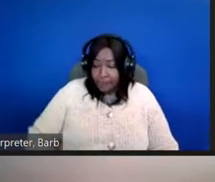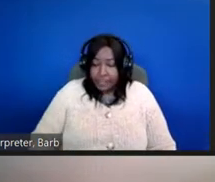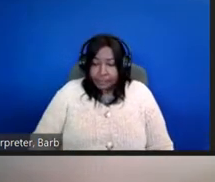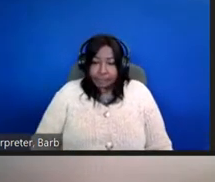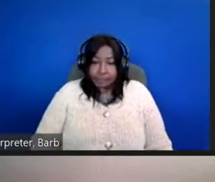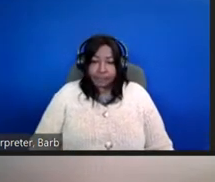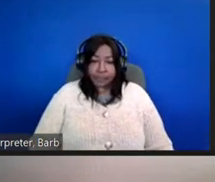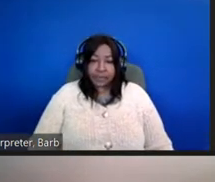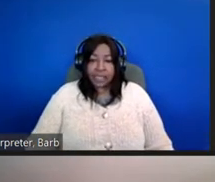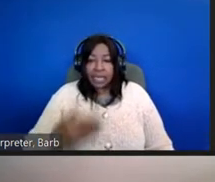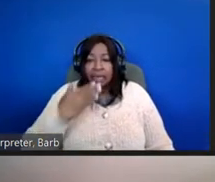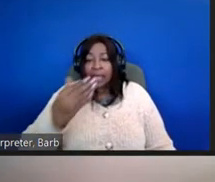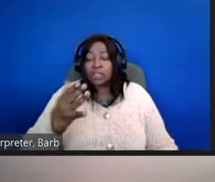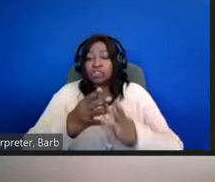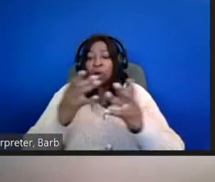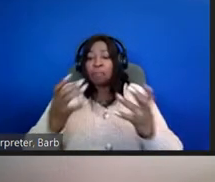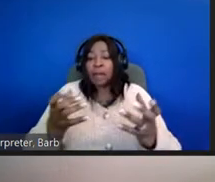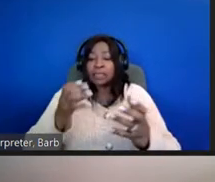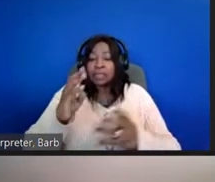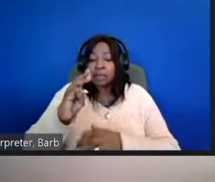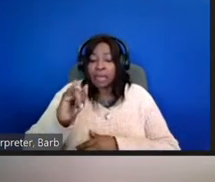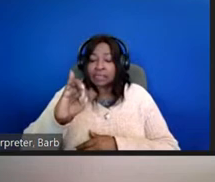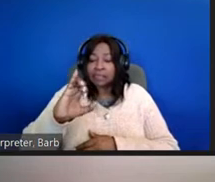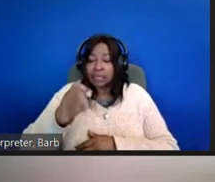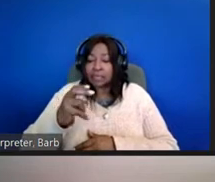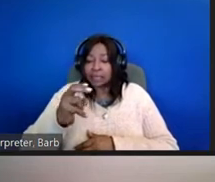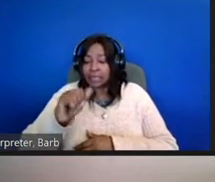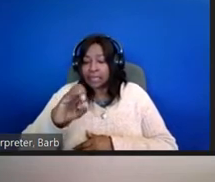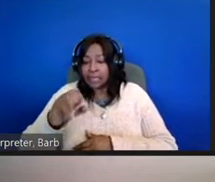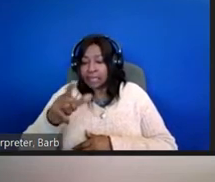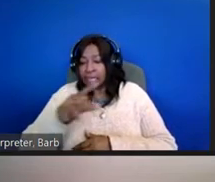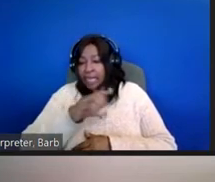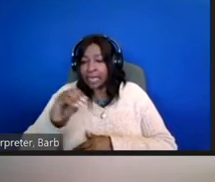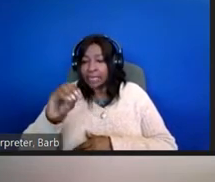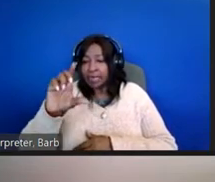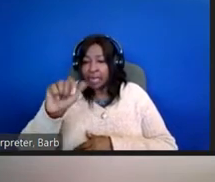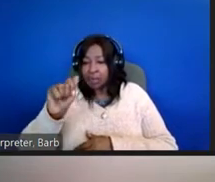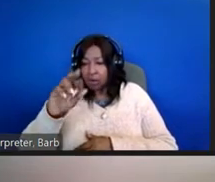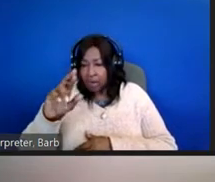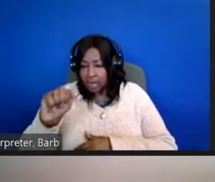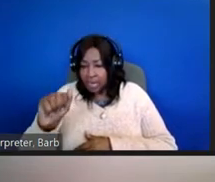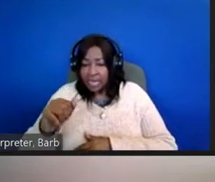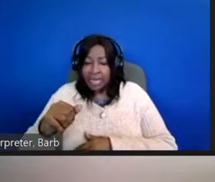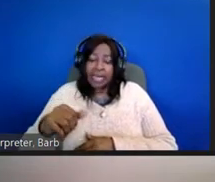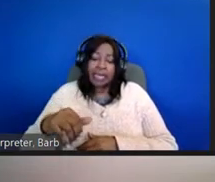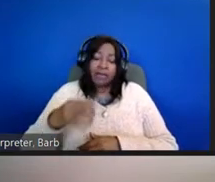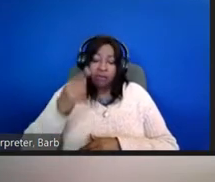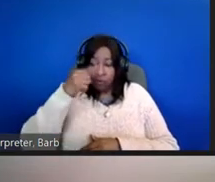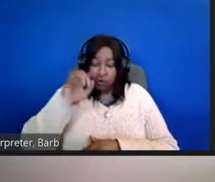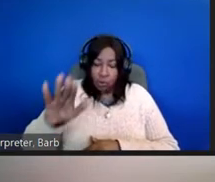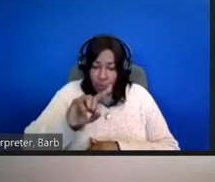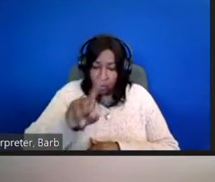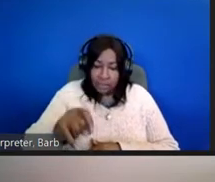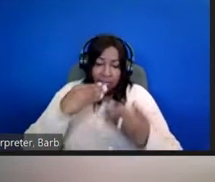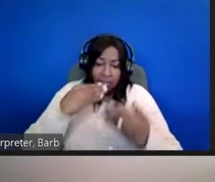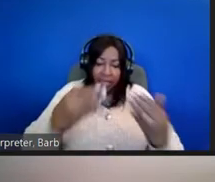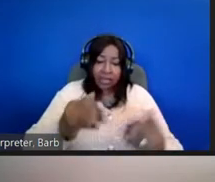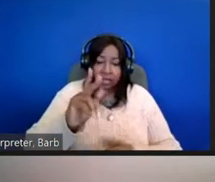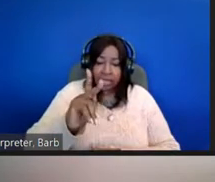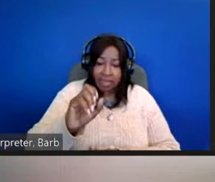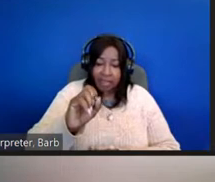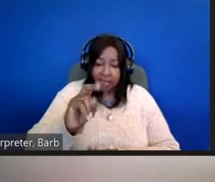Thank you so much, Michael, for your question, and Laura for your question. Thank you so much, Kevin, for taking the time and talking to us and